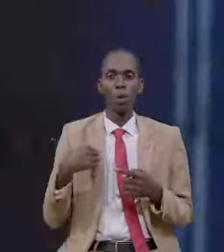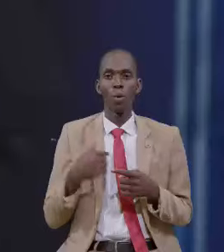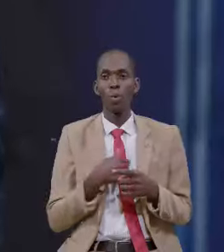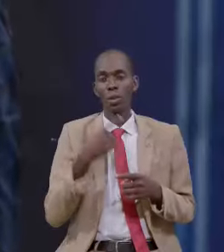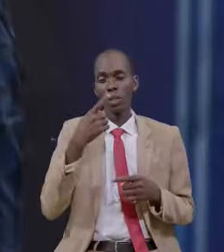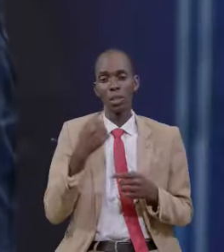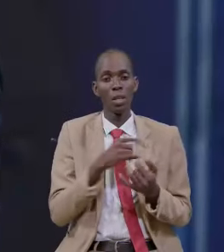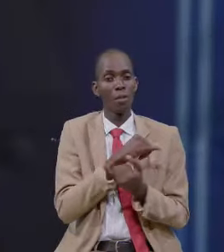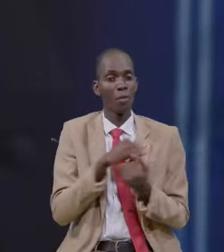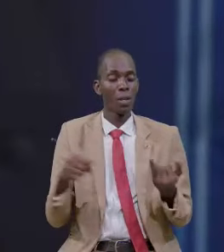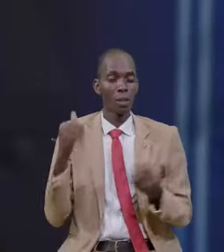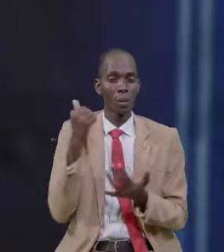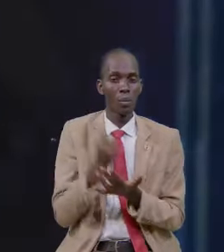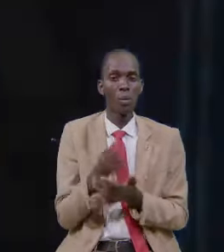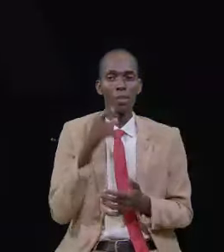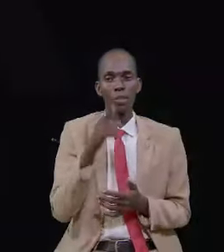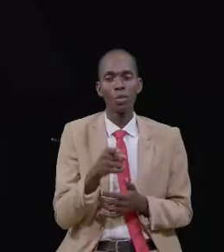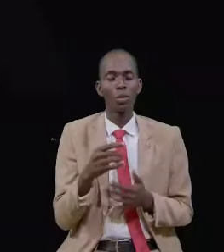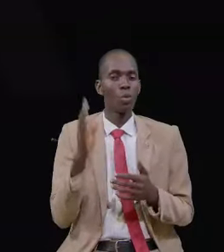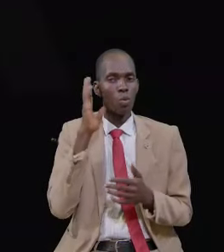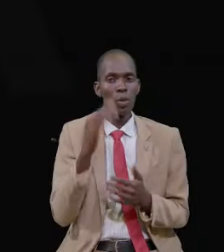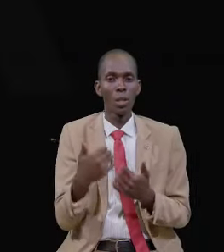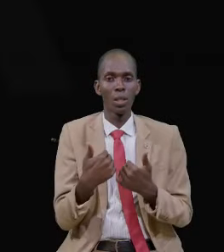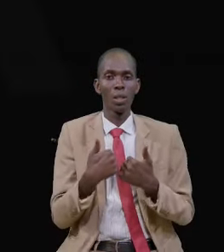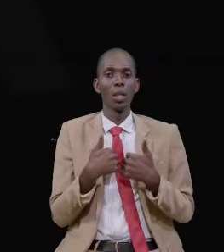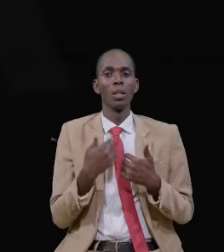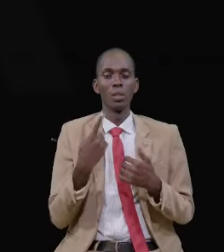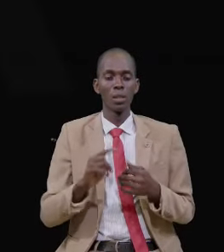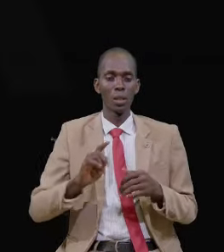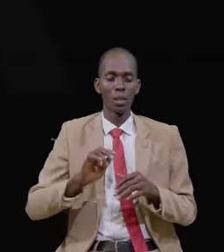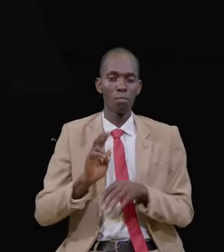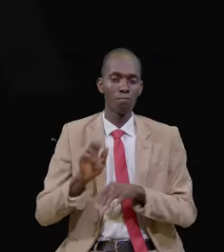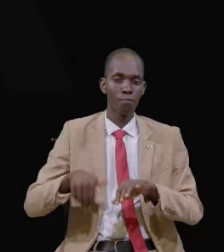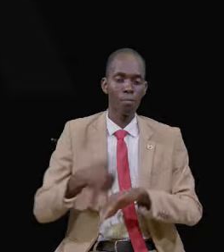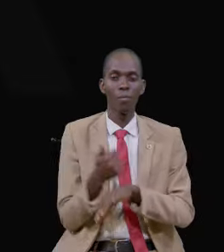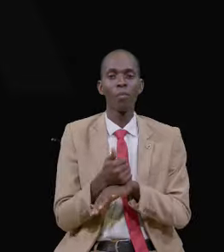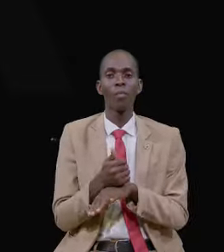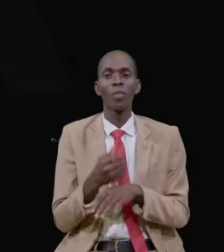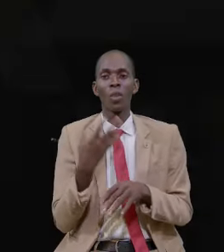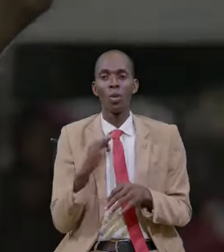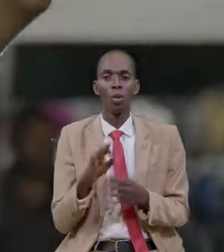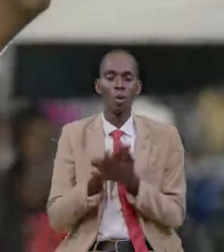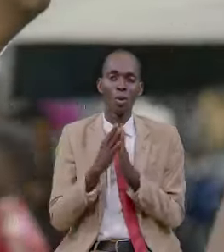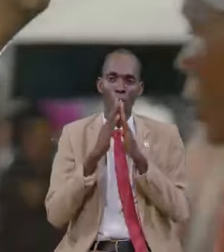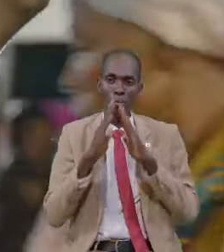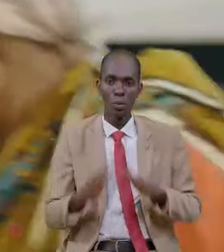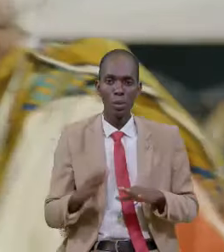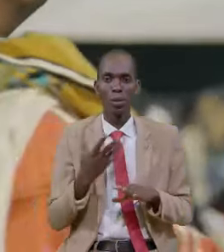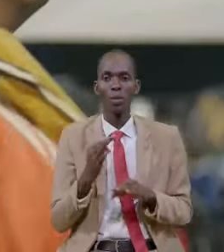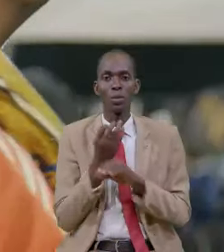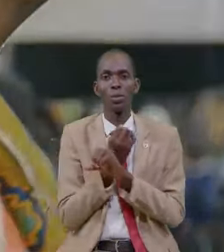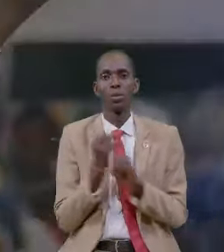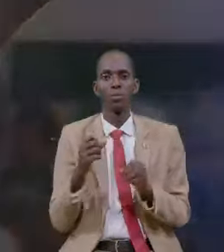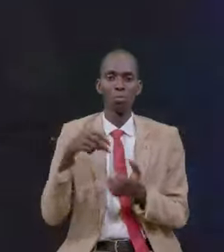amen. You have the alert. Peace has come. Salvation has come. Stand up there. As